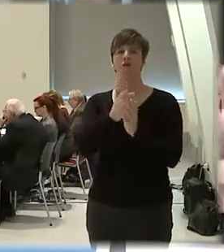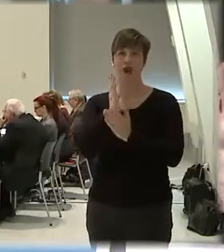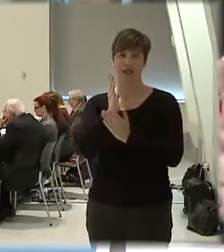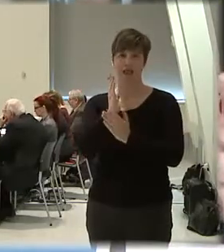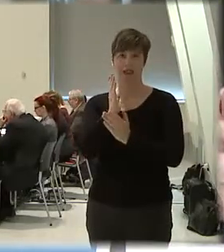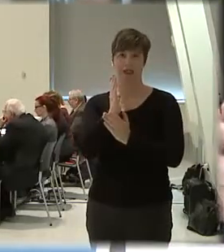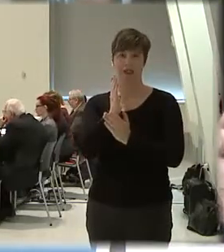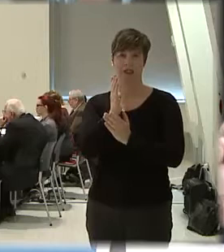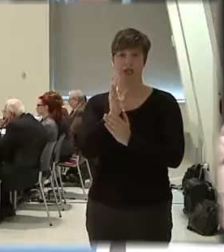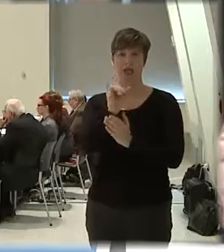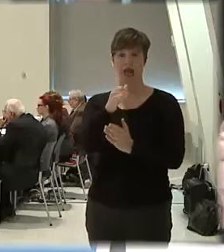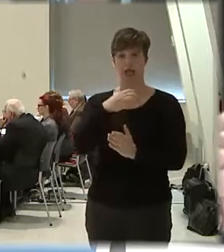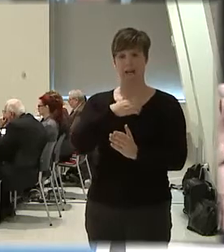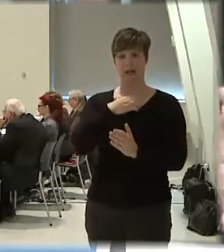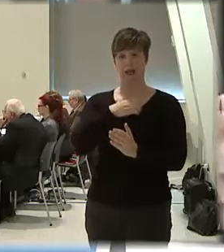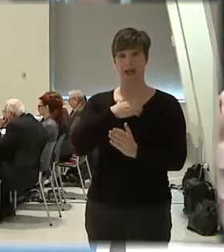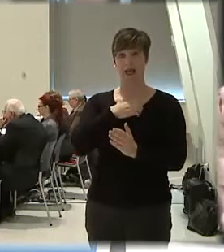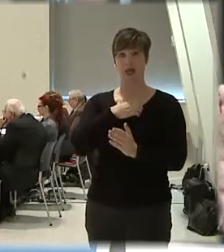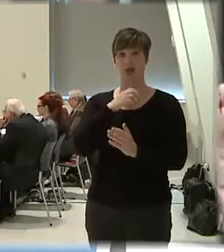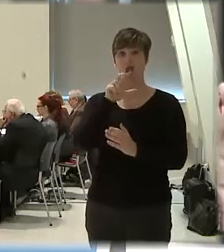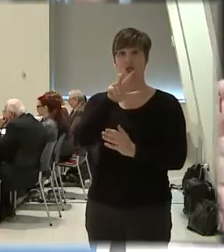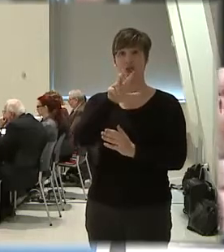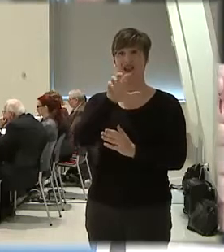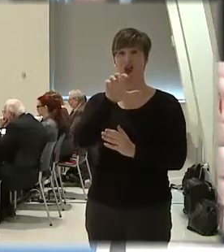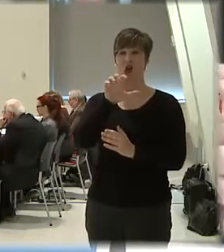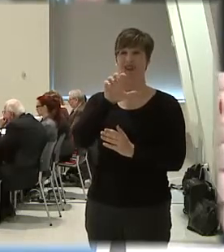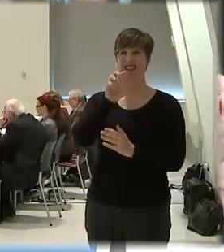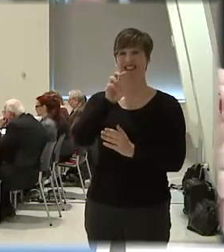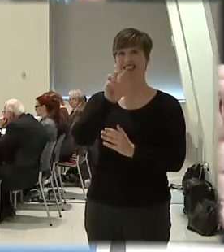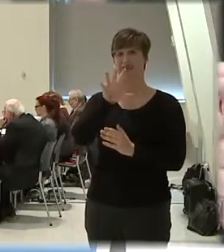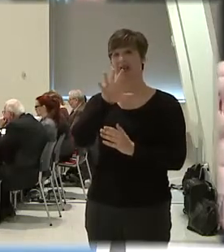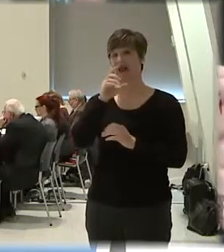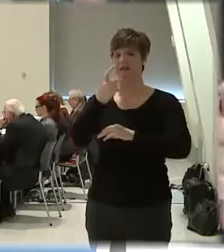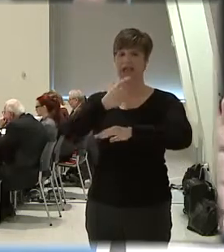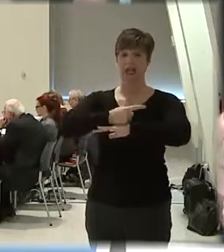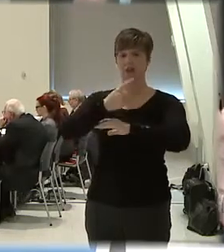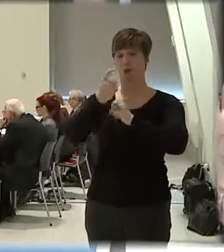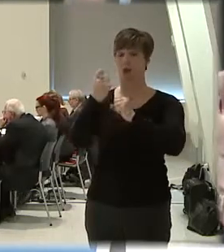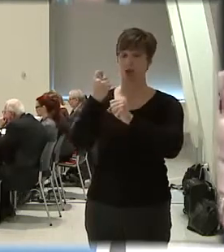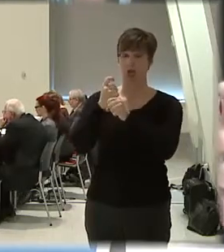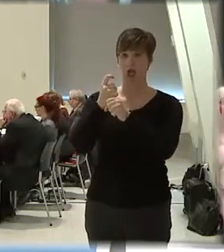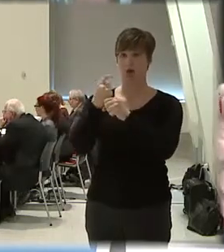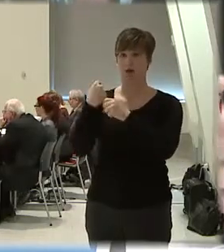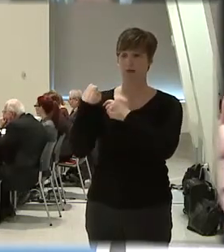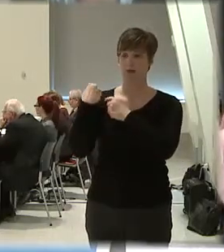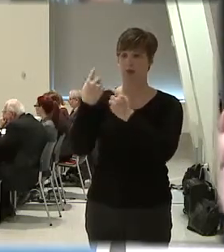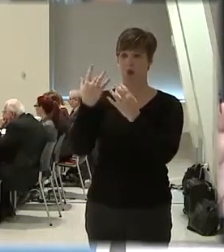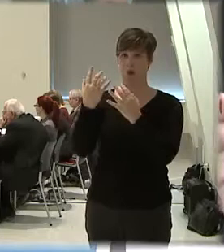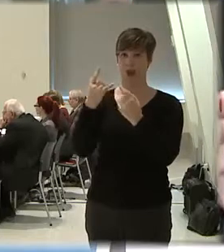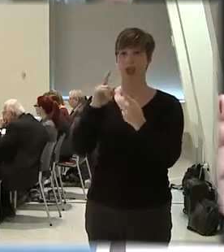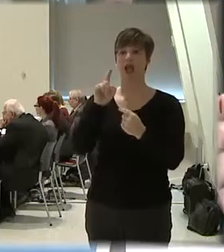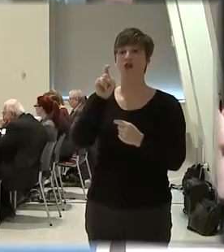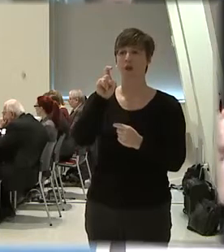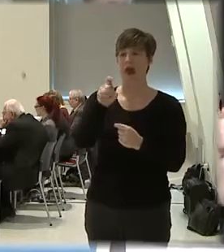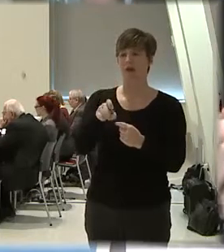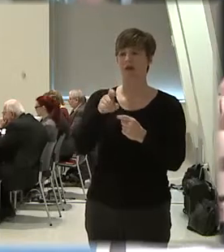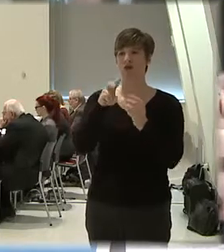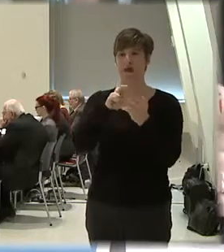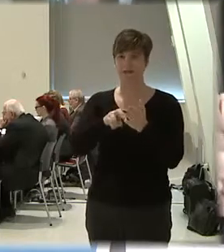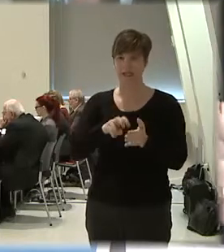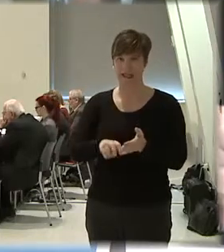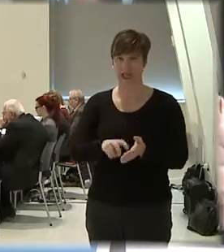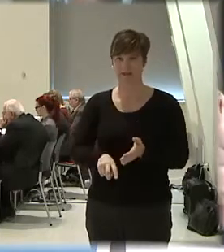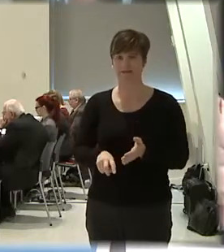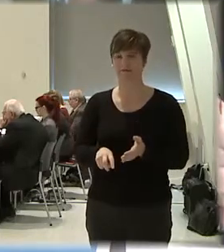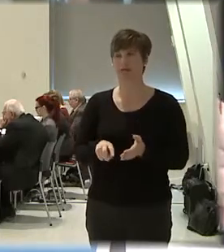that a complaint can come in up to 365 days, and we're obligated to investigate it.